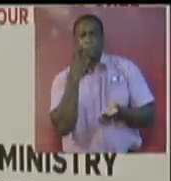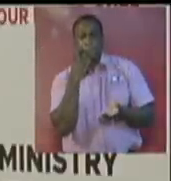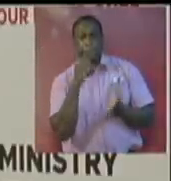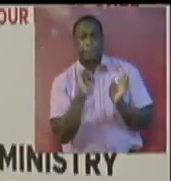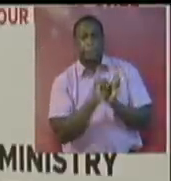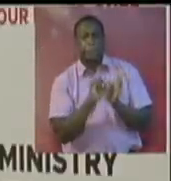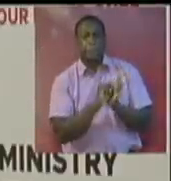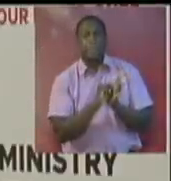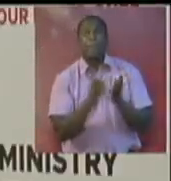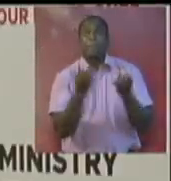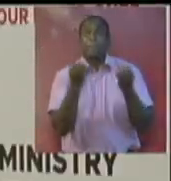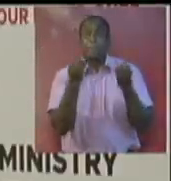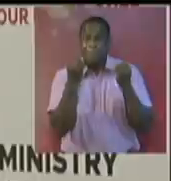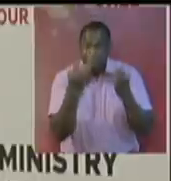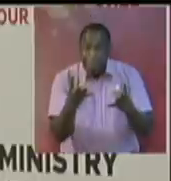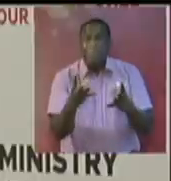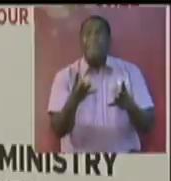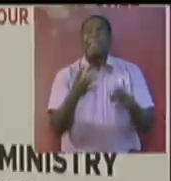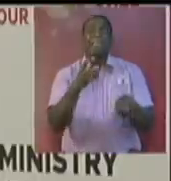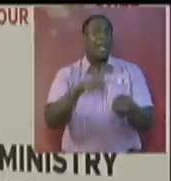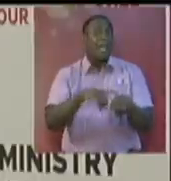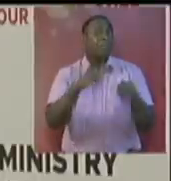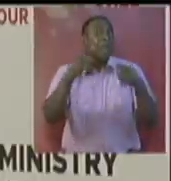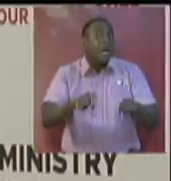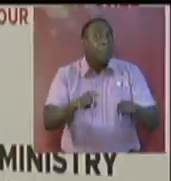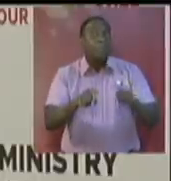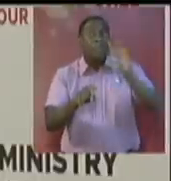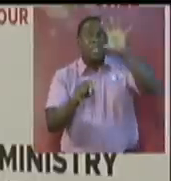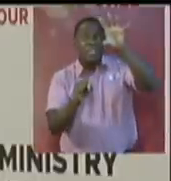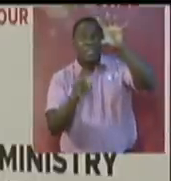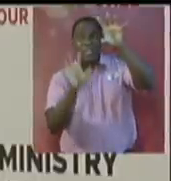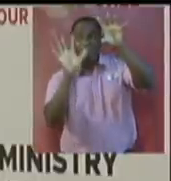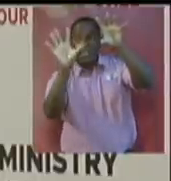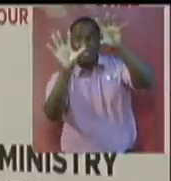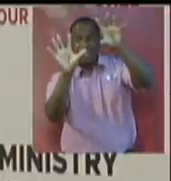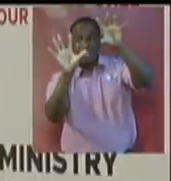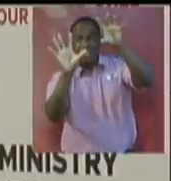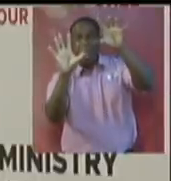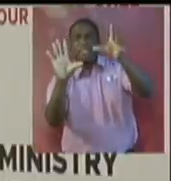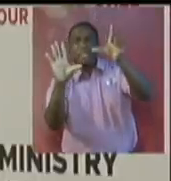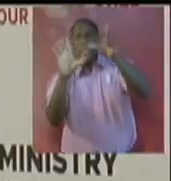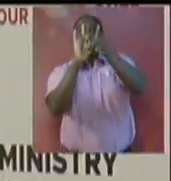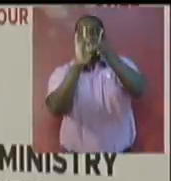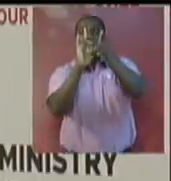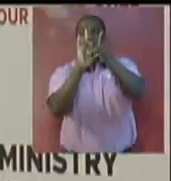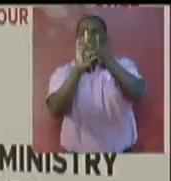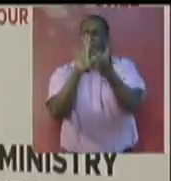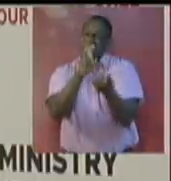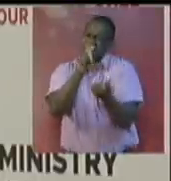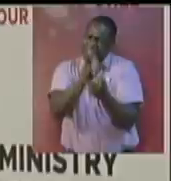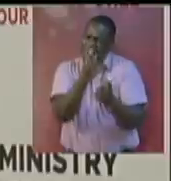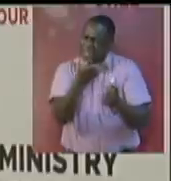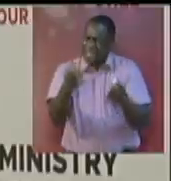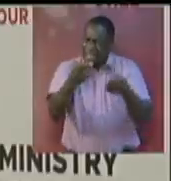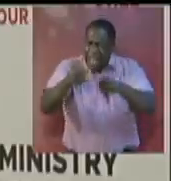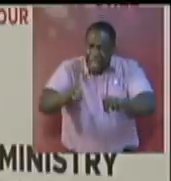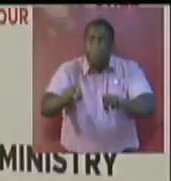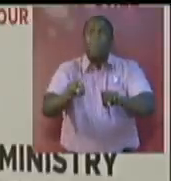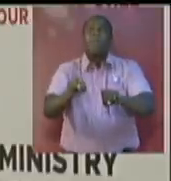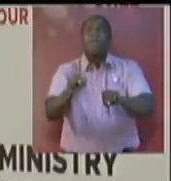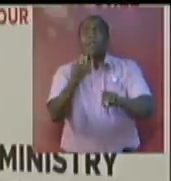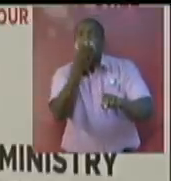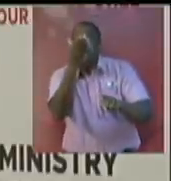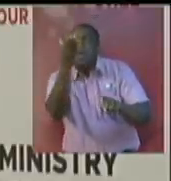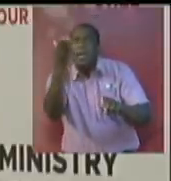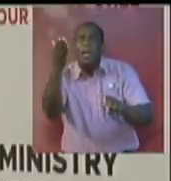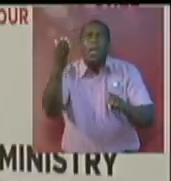cases, the clusters are connected to specific things going on in specific kinds